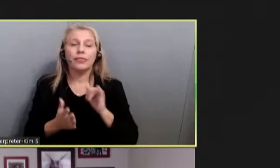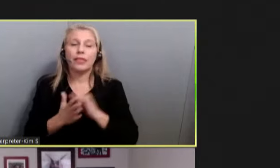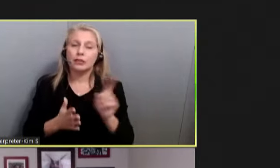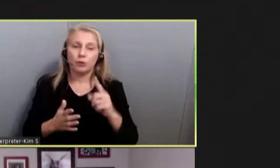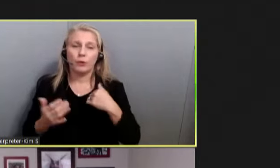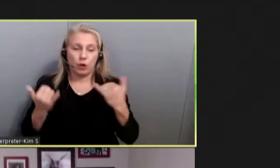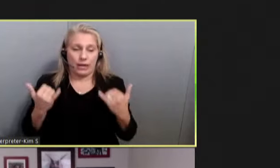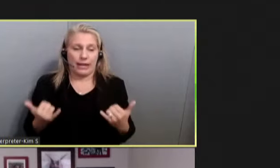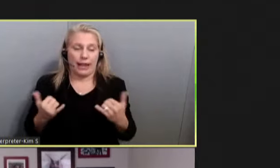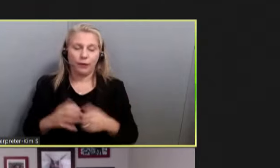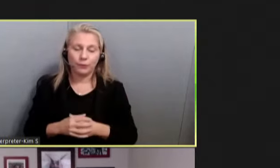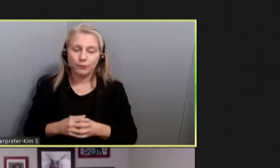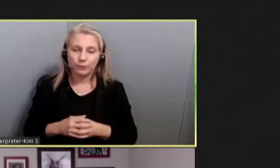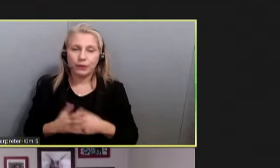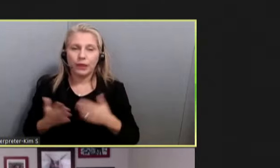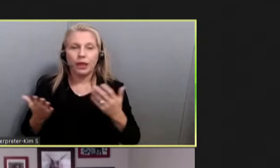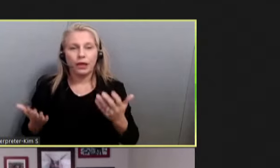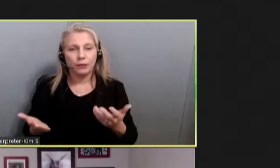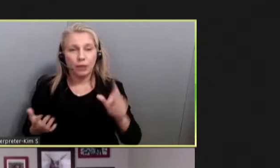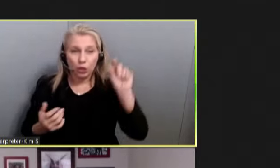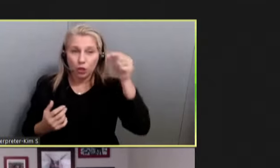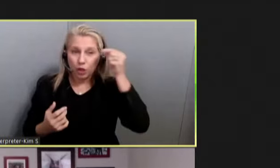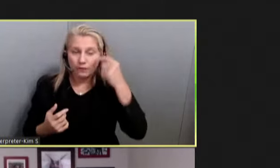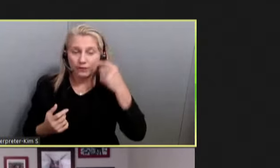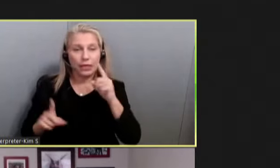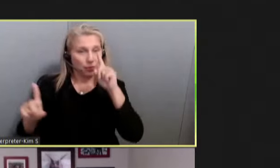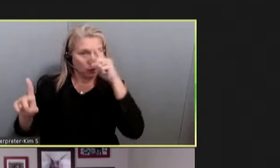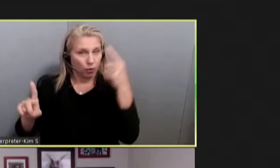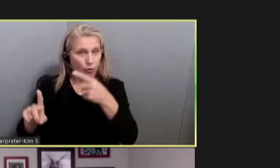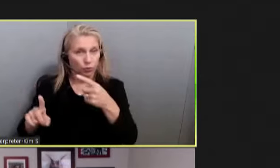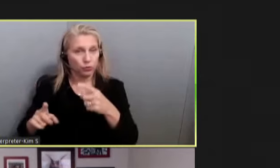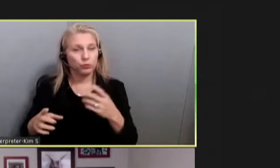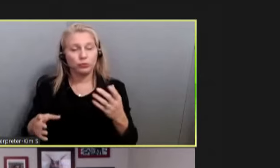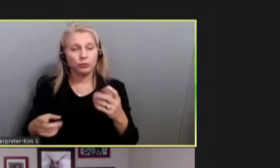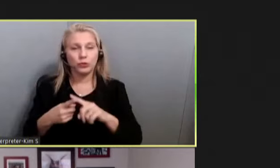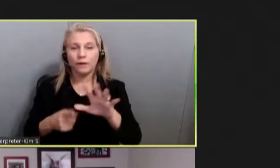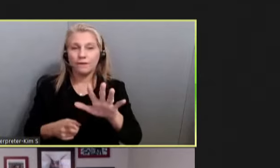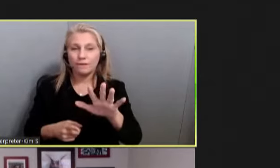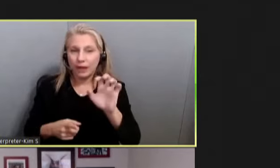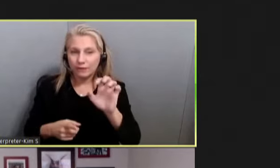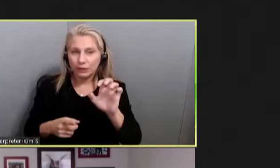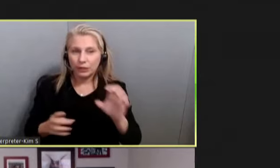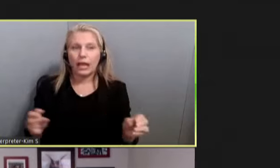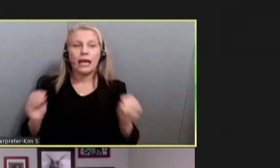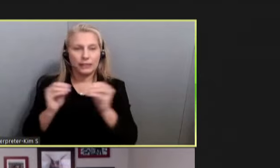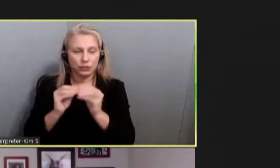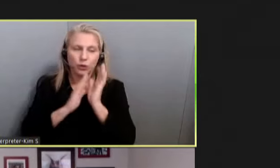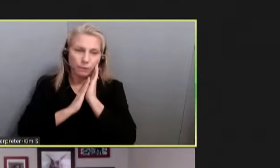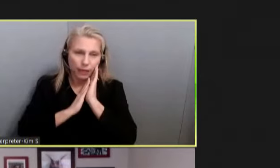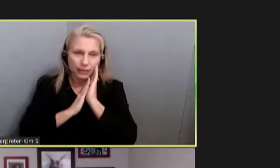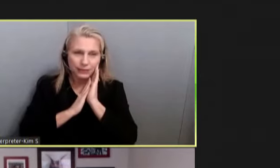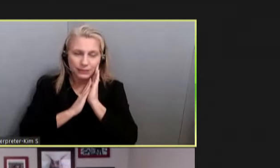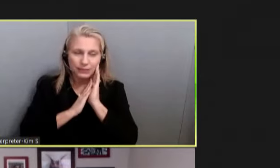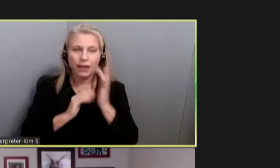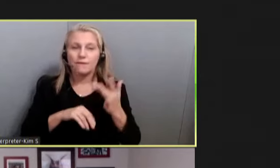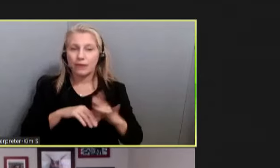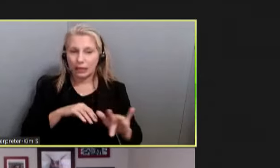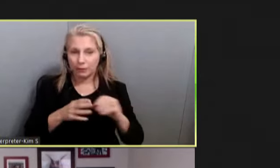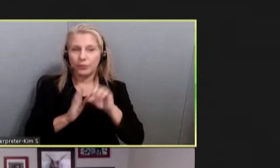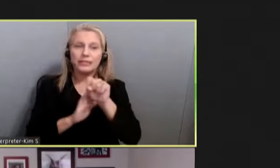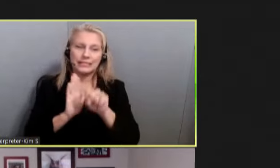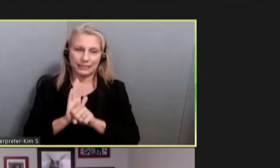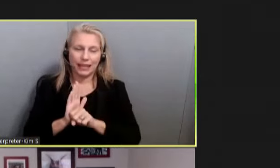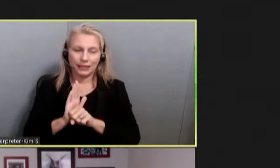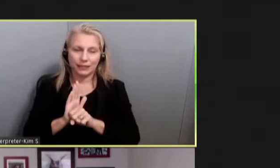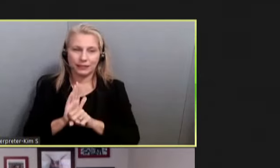stand right now. As the governor stated, our goal is to get to 500 additional beds available in the state.